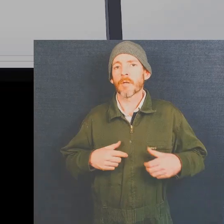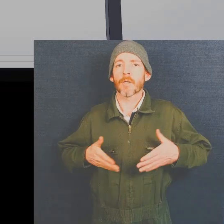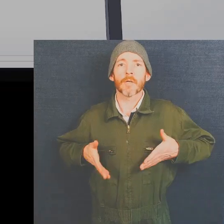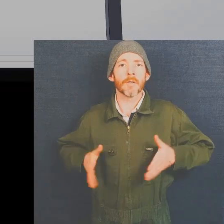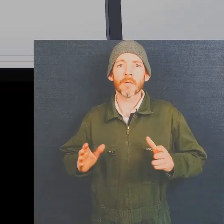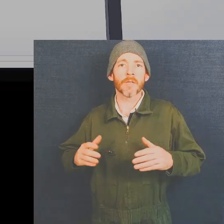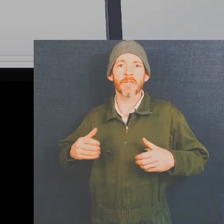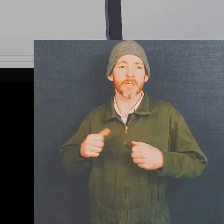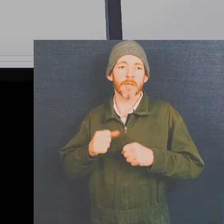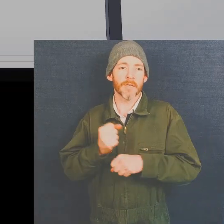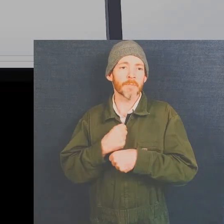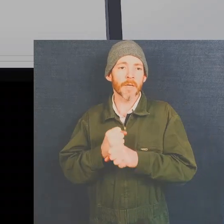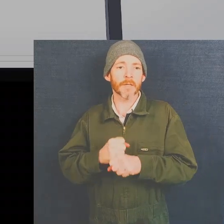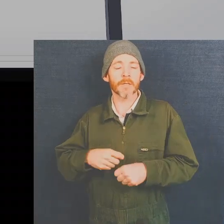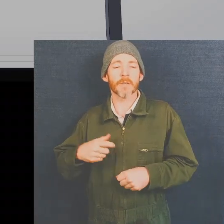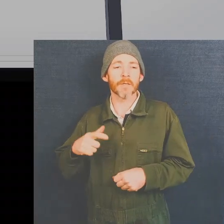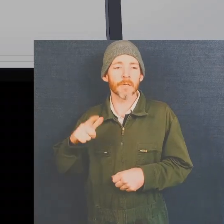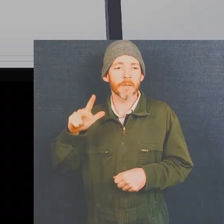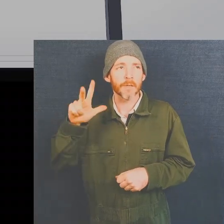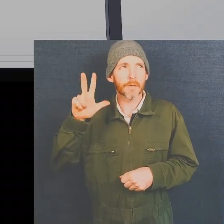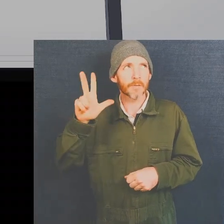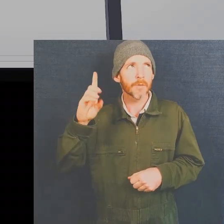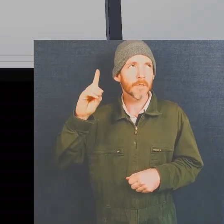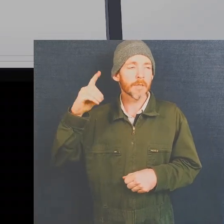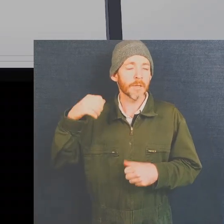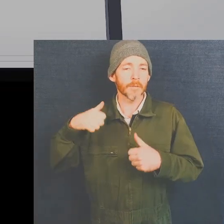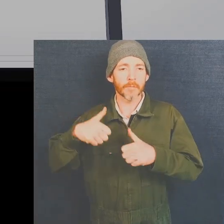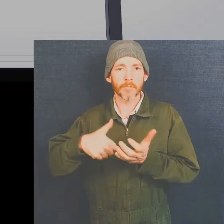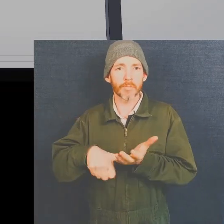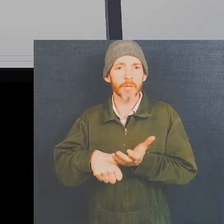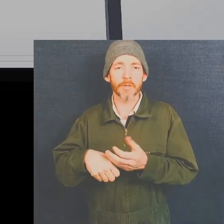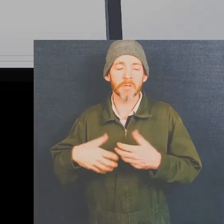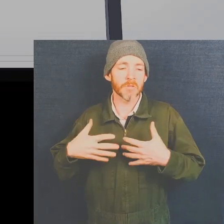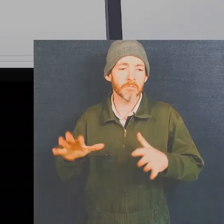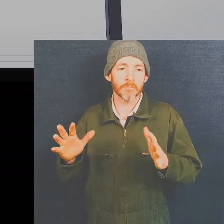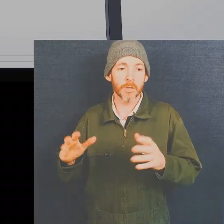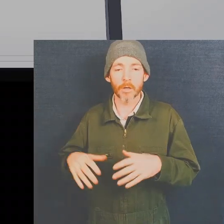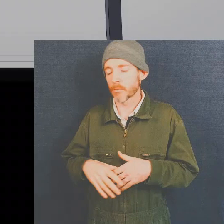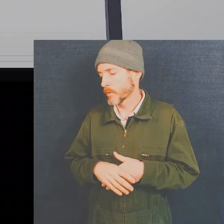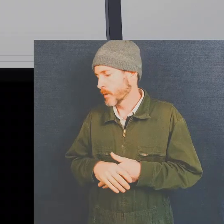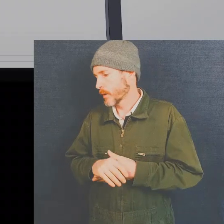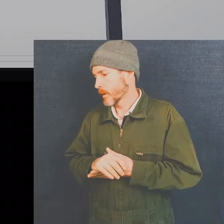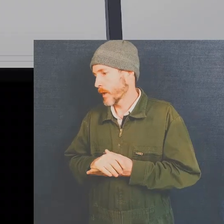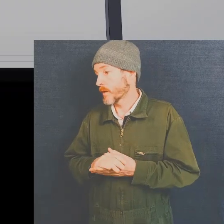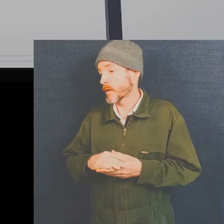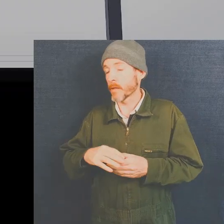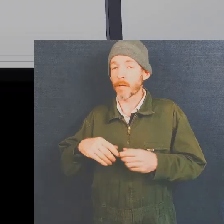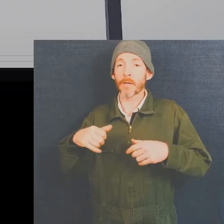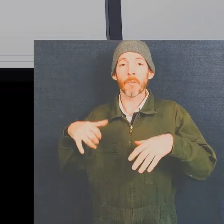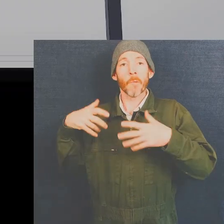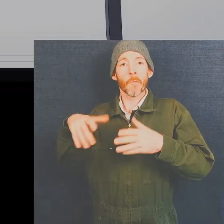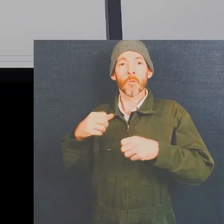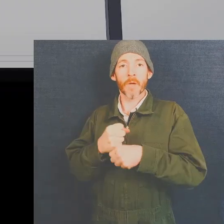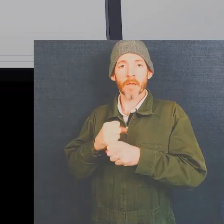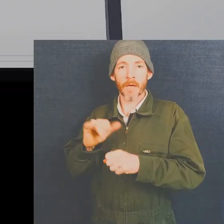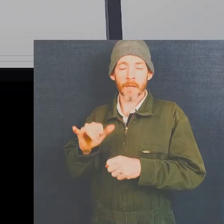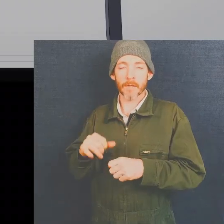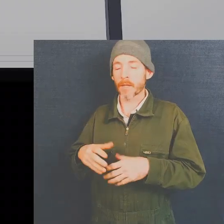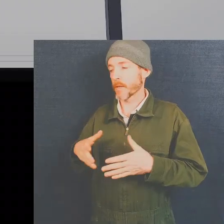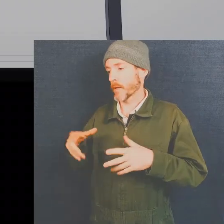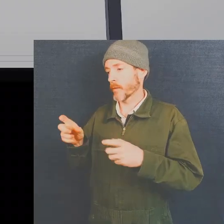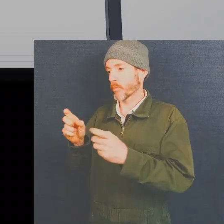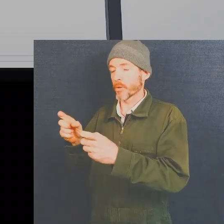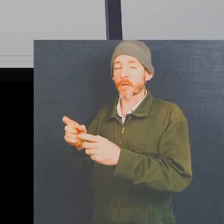Okay, let's make it 3D, print it, and go. And then we'll make